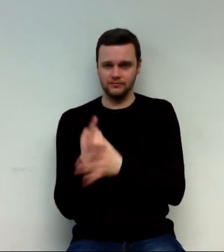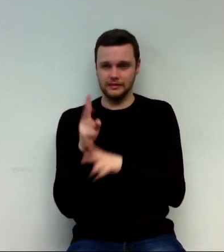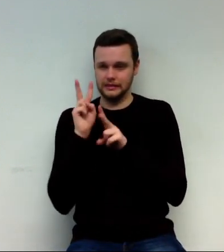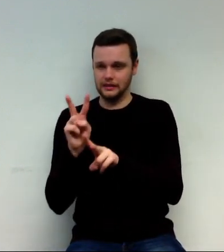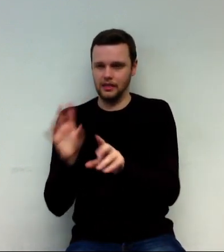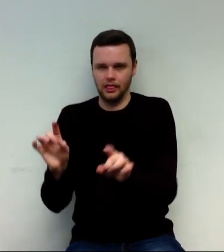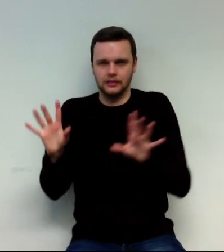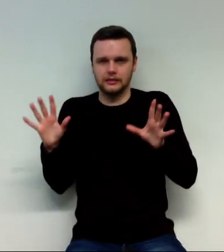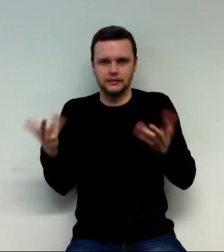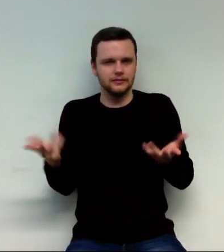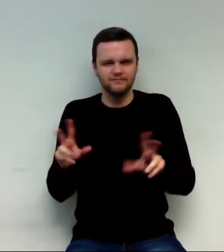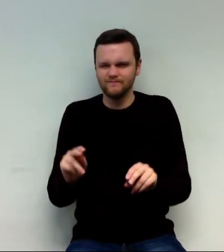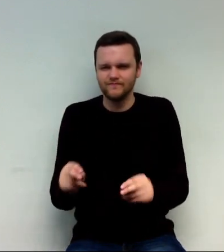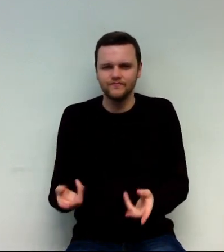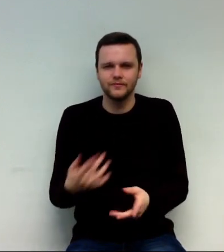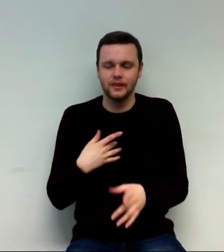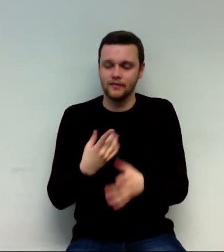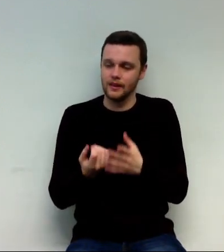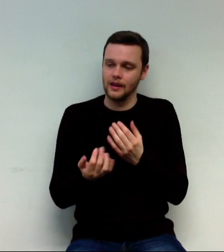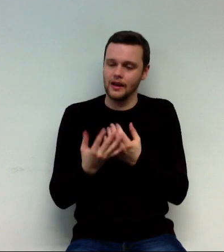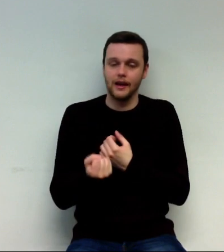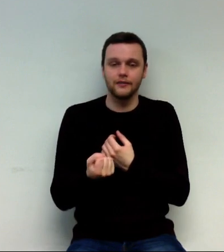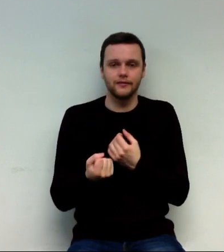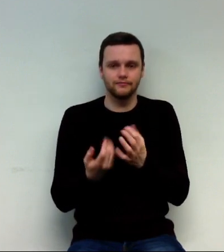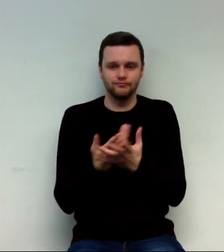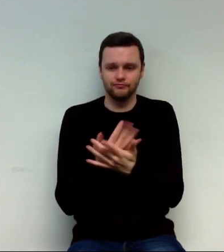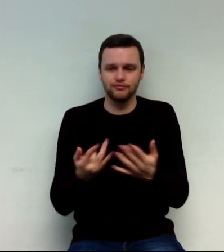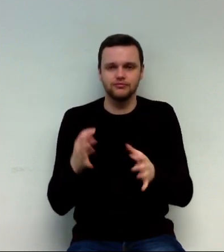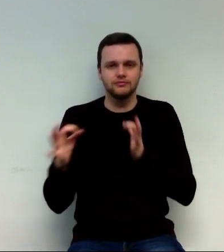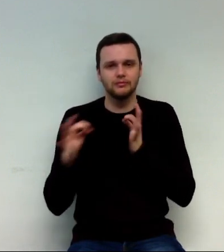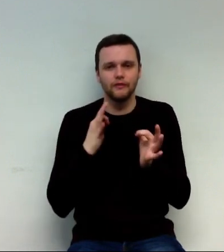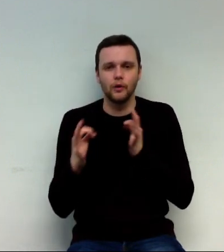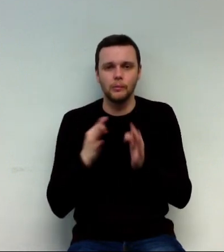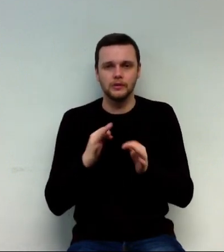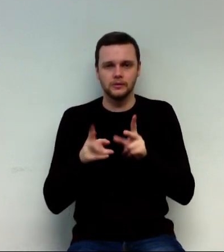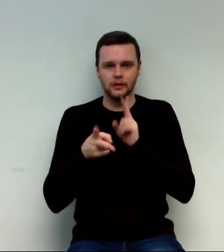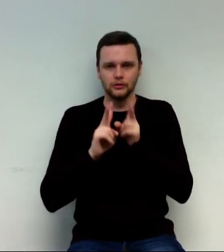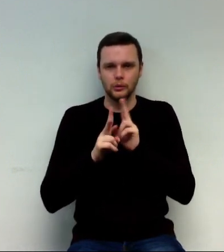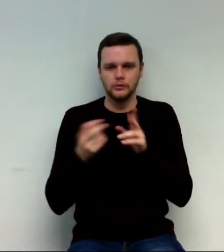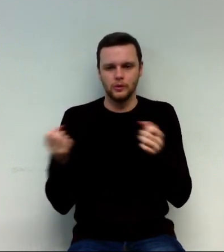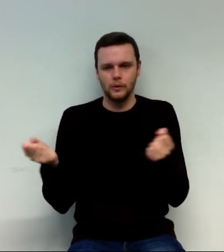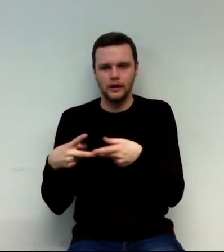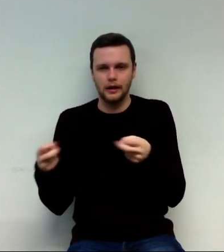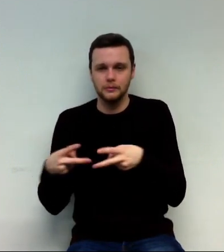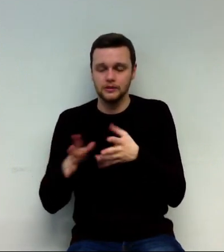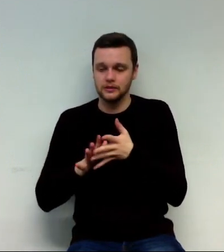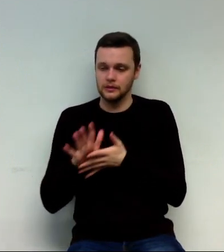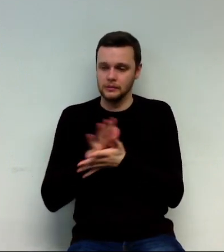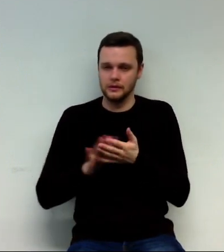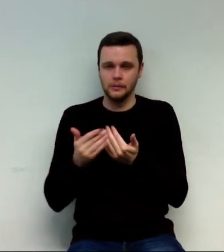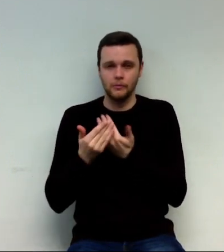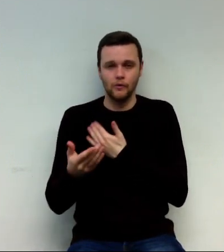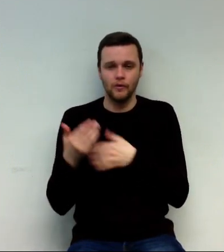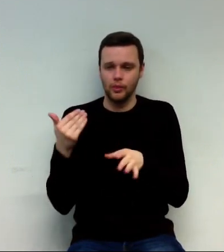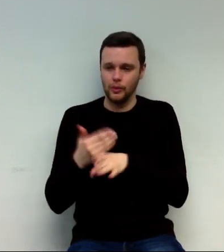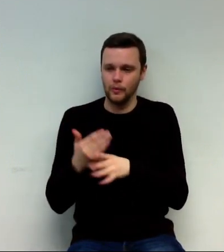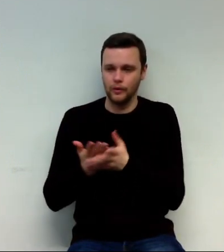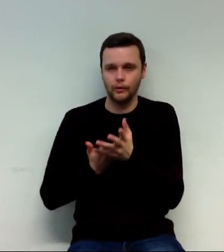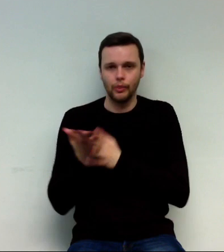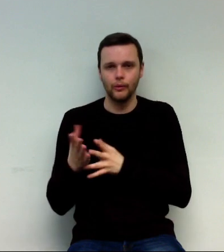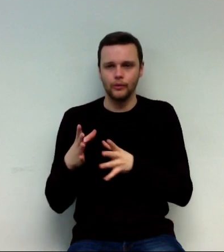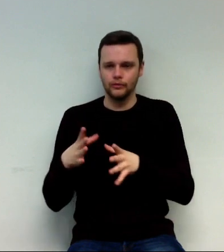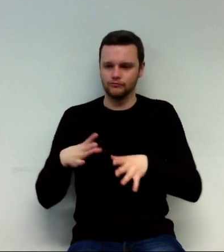that. But it's also, if you have more than one performance, it'll spread your cost out more as the bulk of the work's being done in the rehearsal